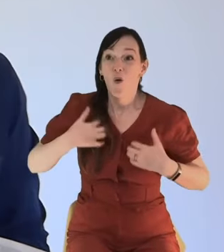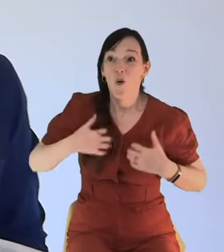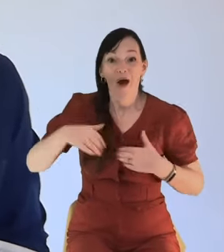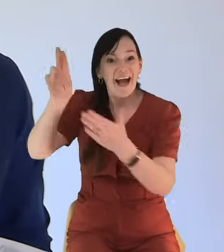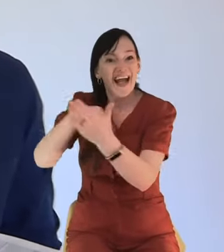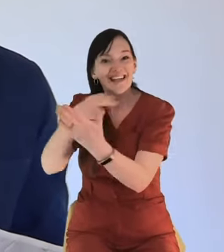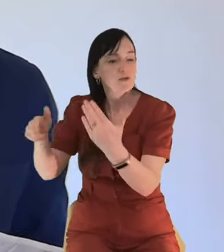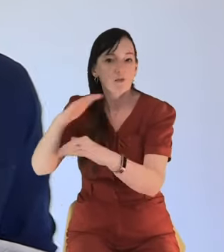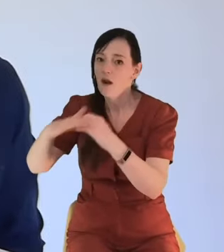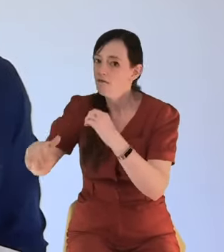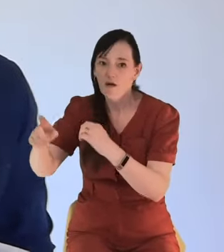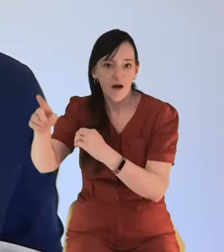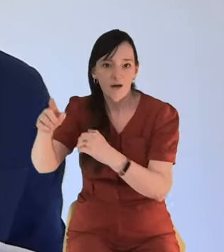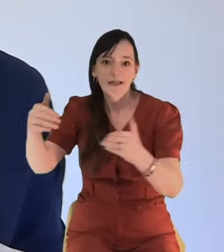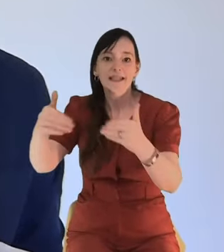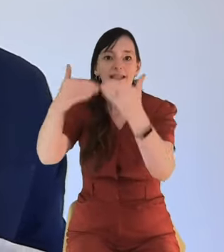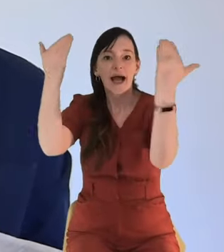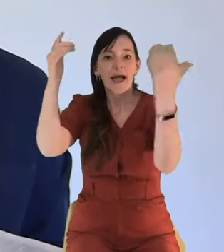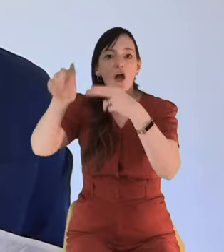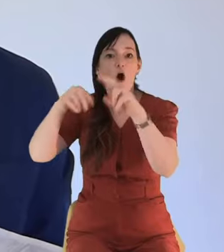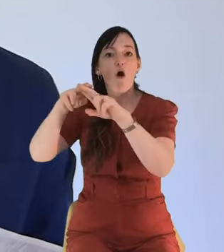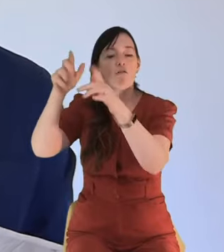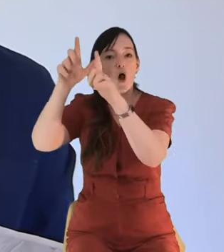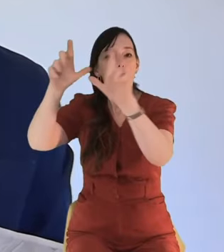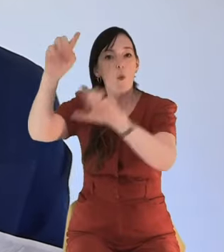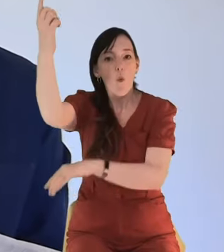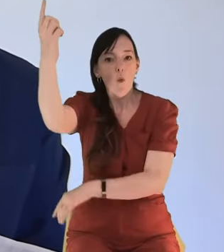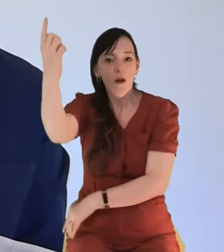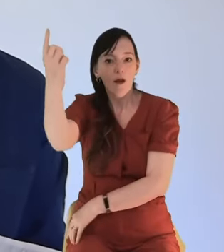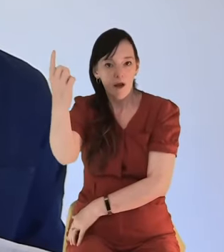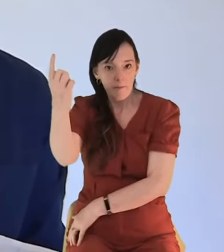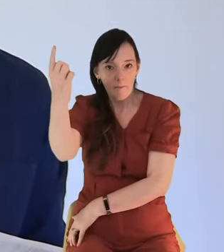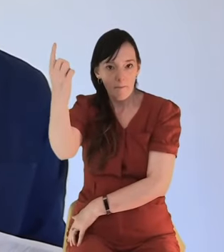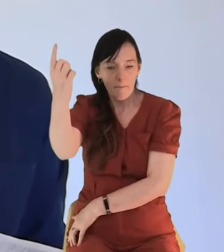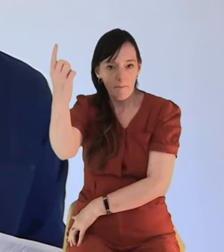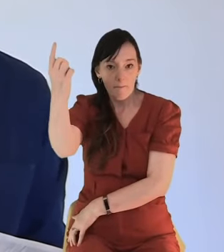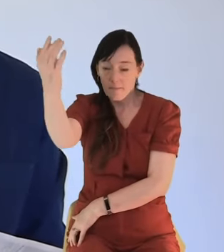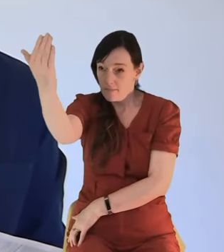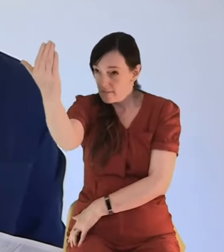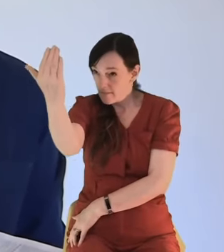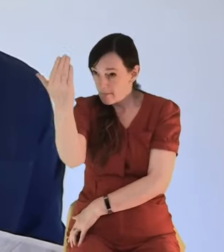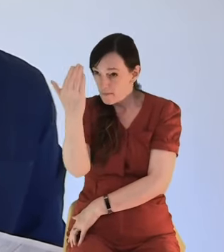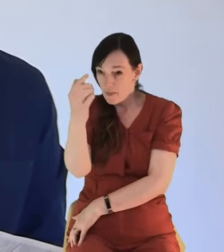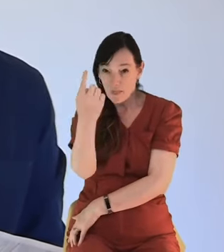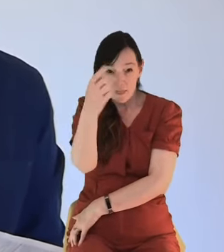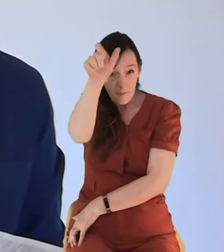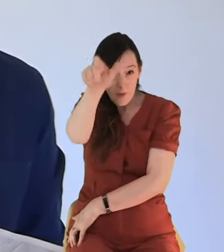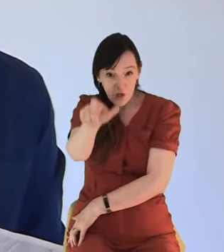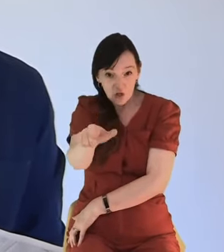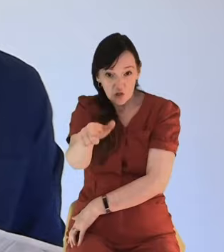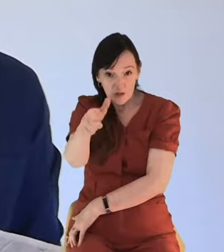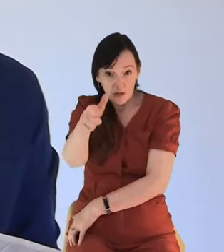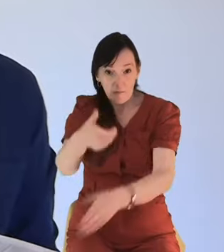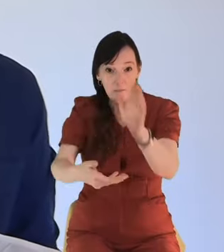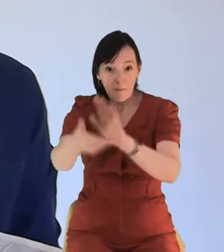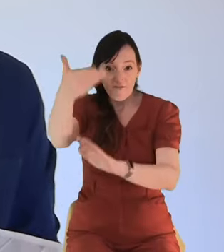The day of the Lord is coming. The one who came will come again